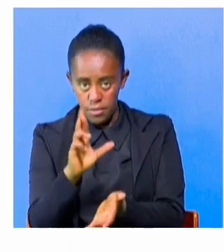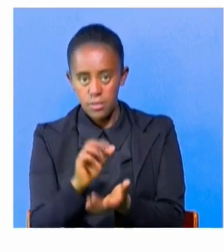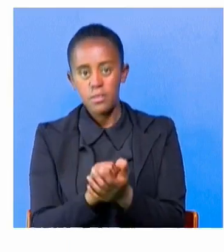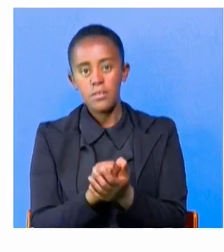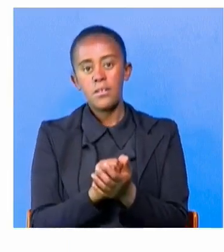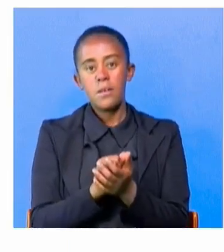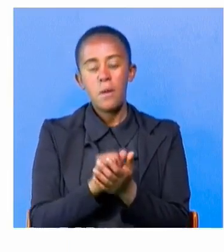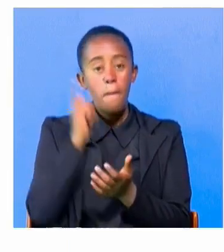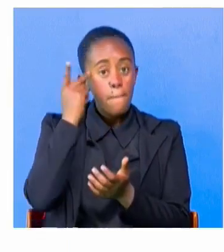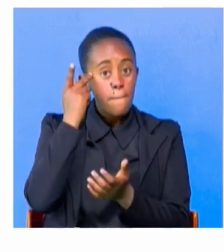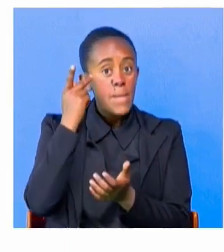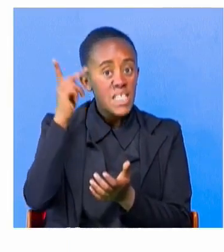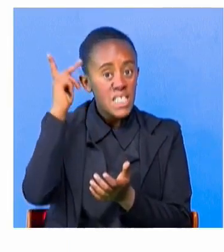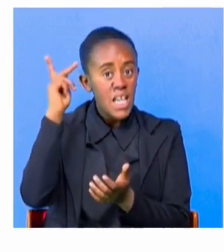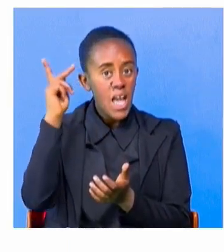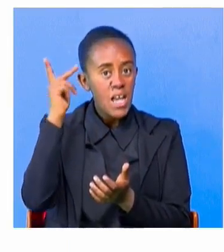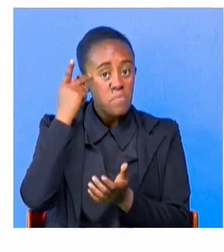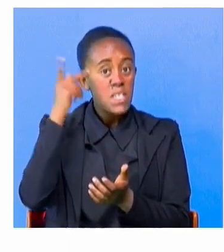Mr.,